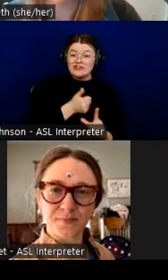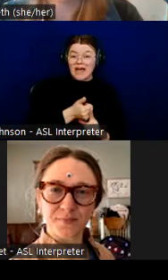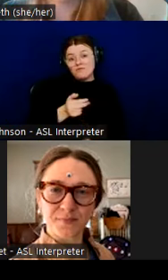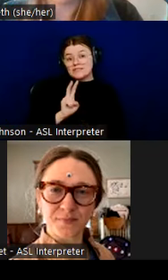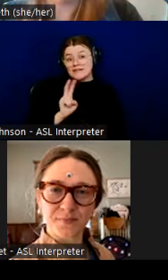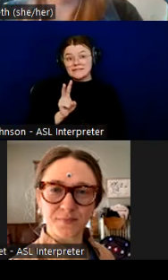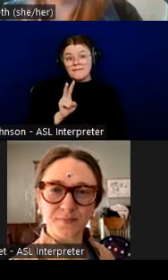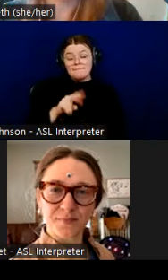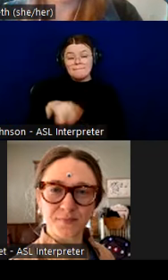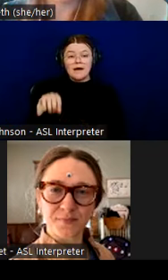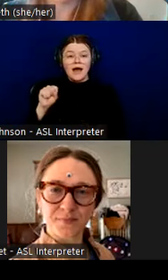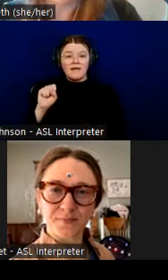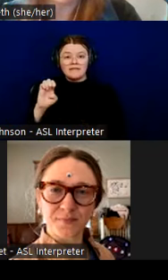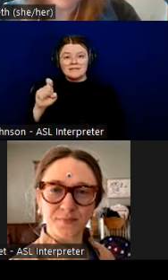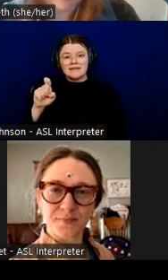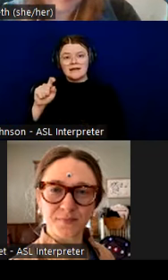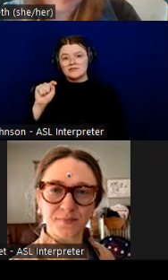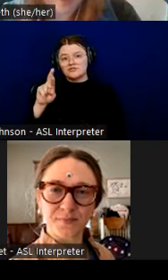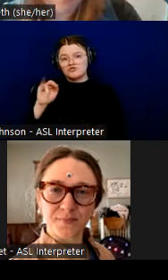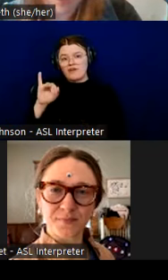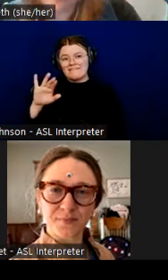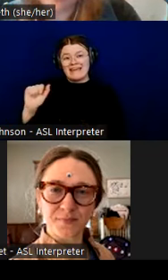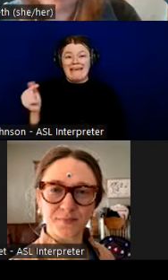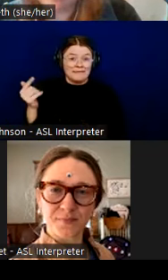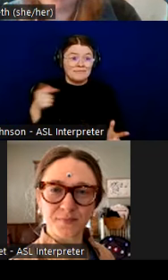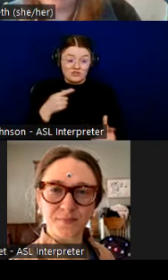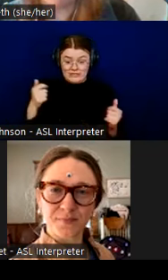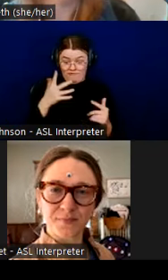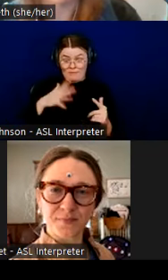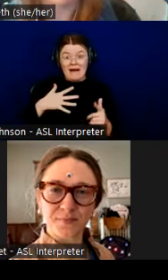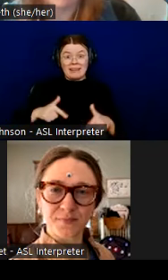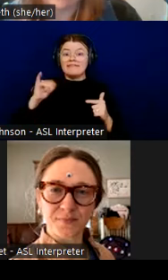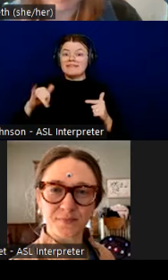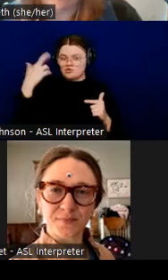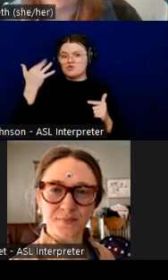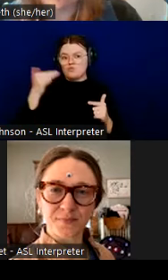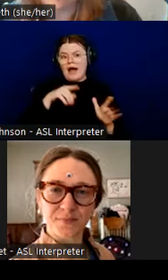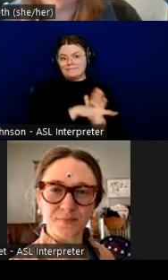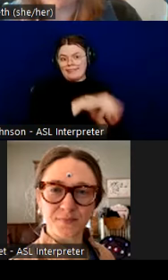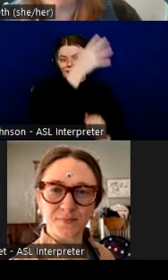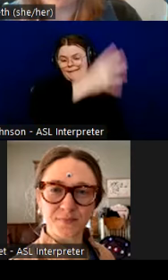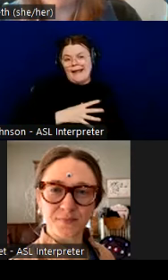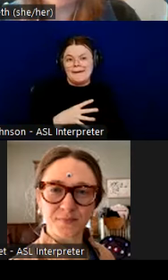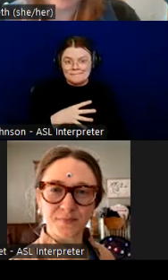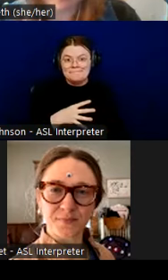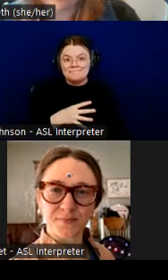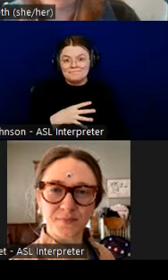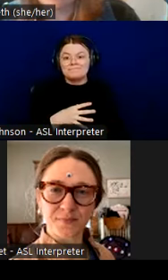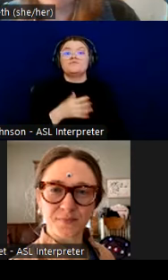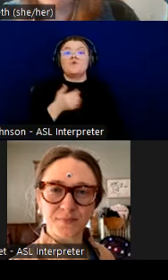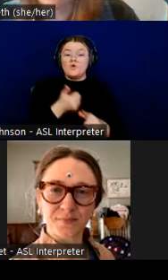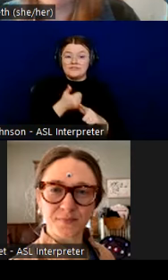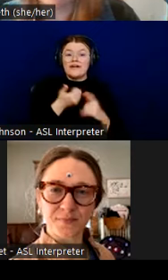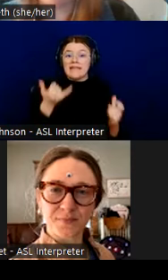life. She is out of prison now on clemency and will remain on supervised parole for 10